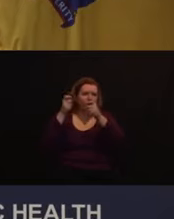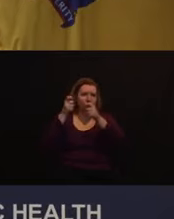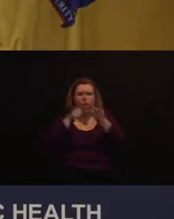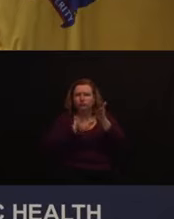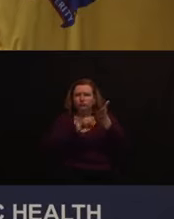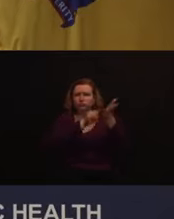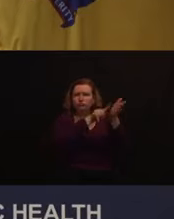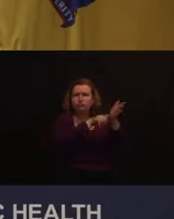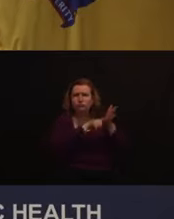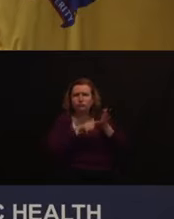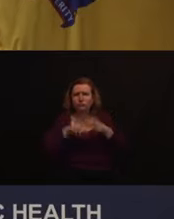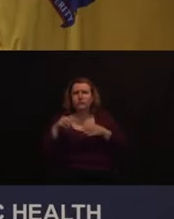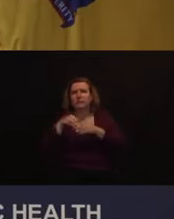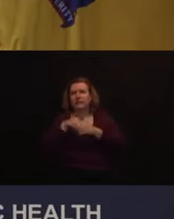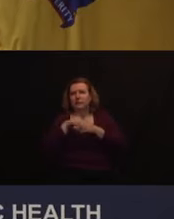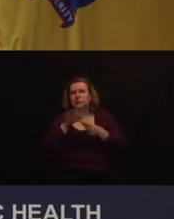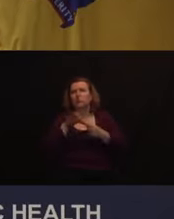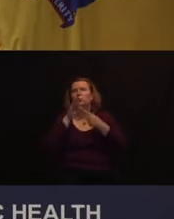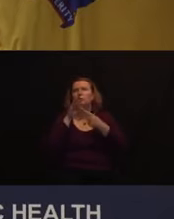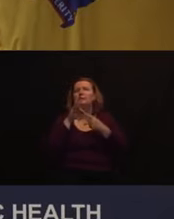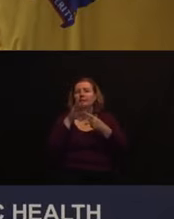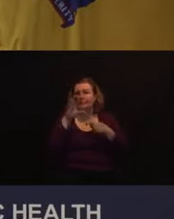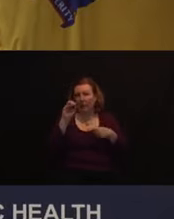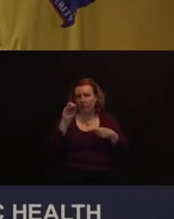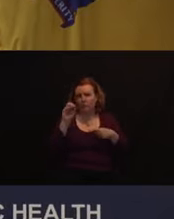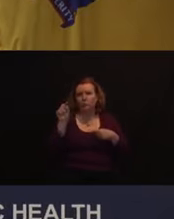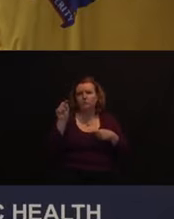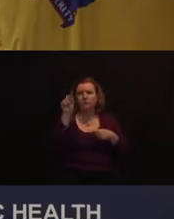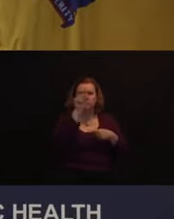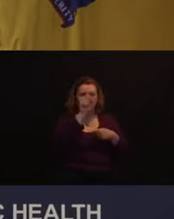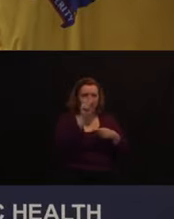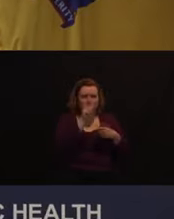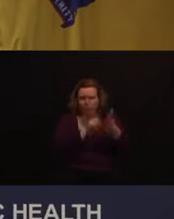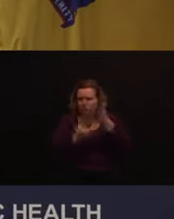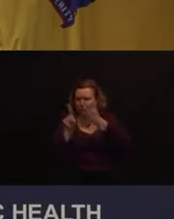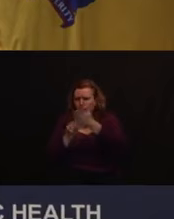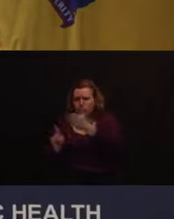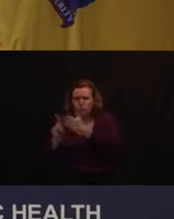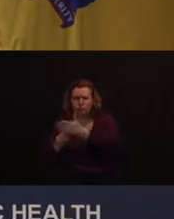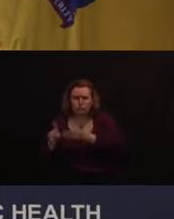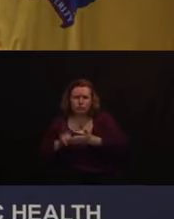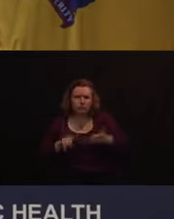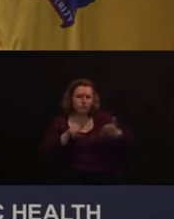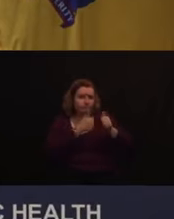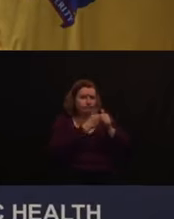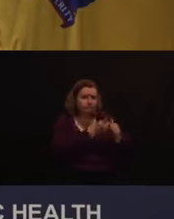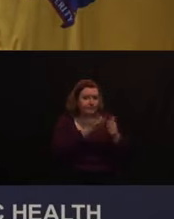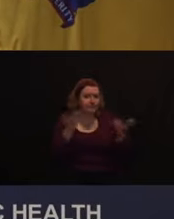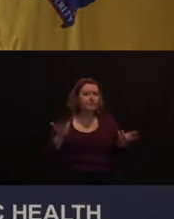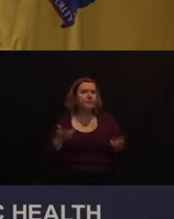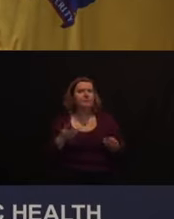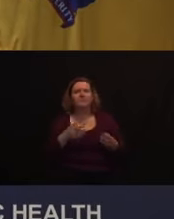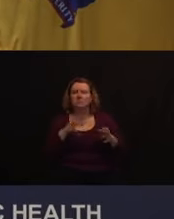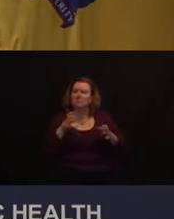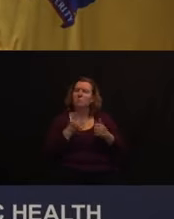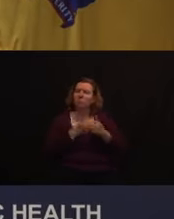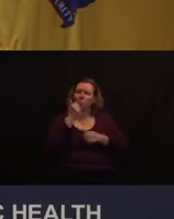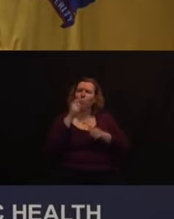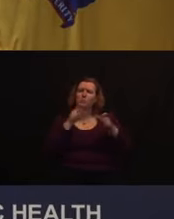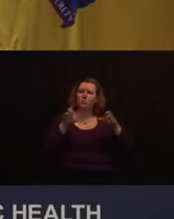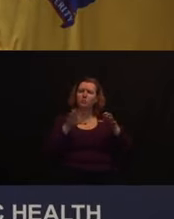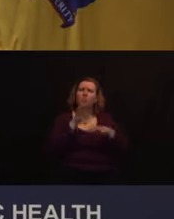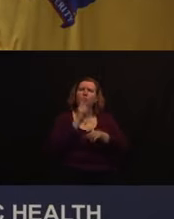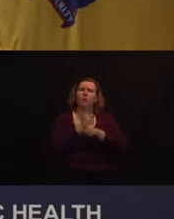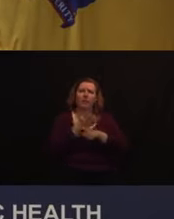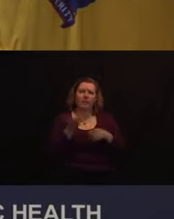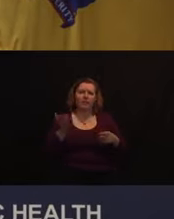out in a big way in those counties. So I think folks are generally doing the right thing, but people have, I do think that they're showing rightful fatigue,